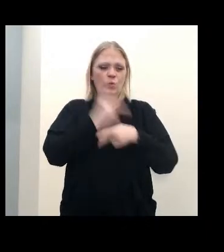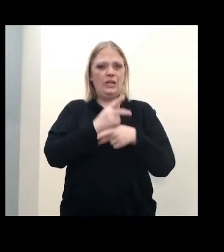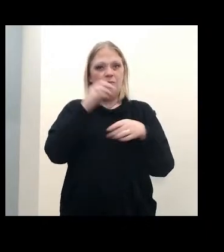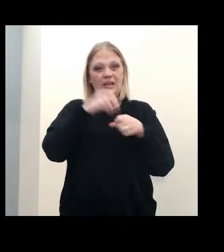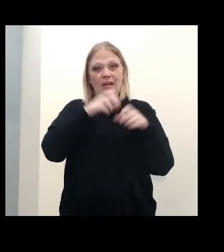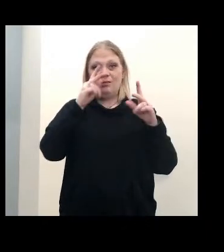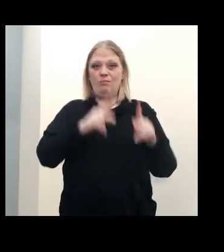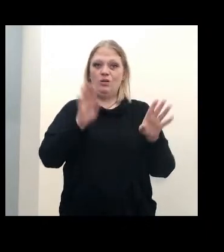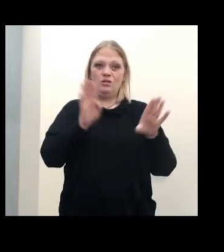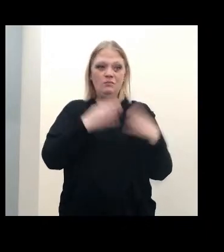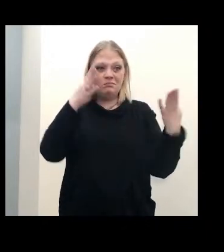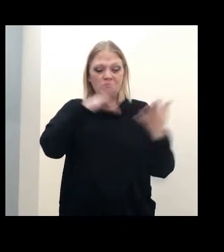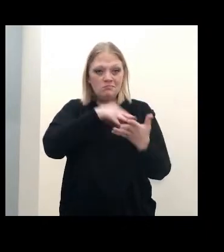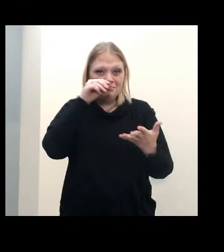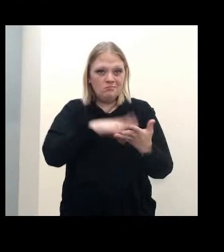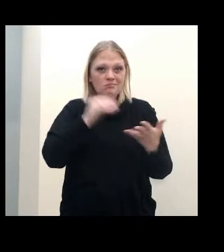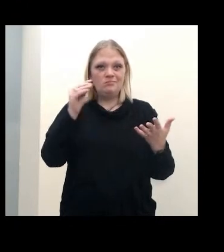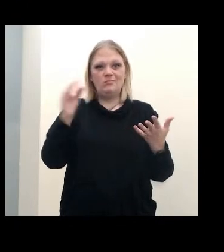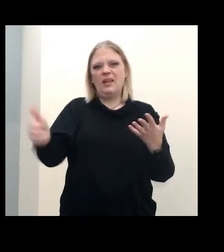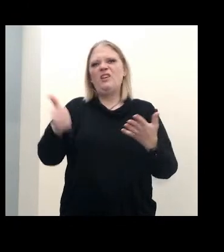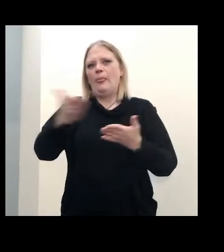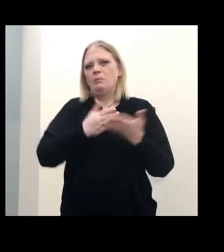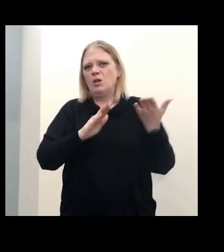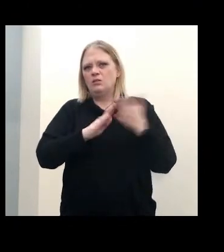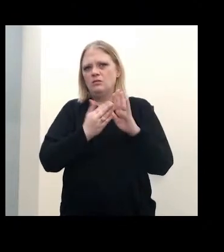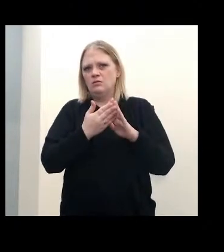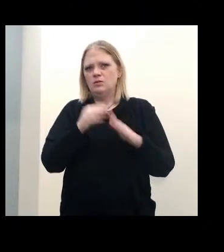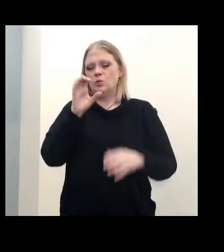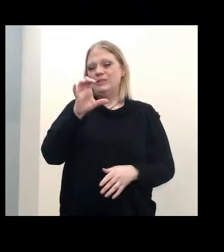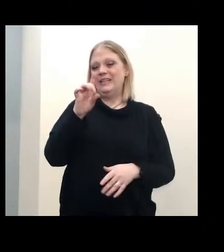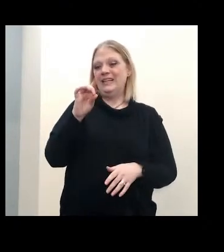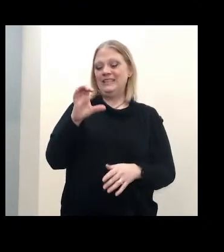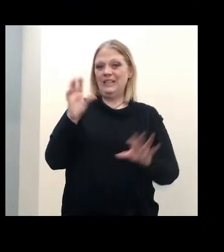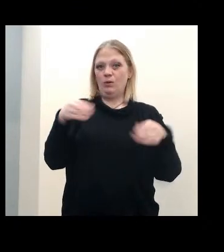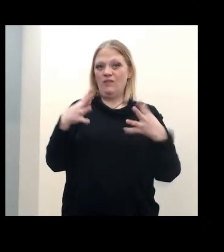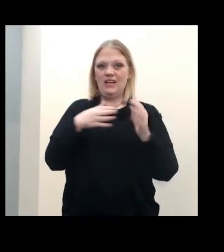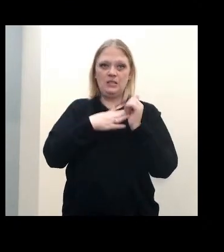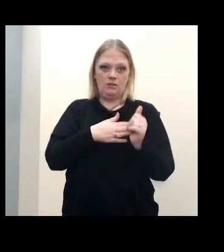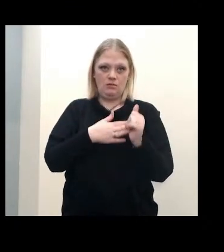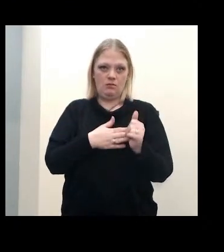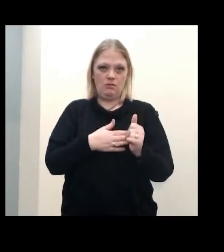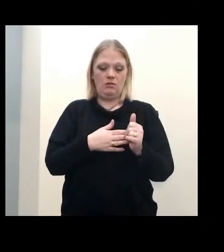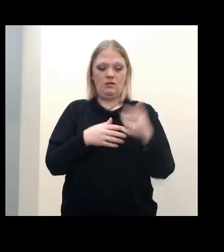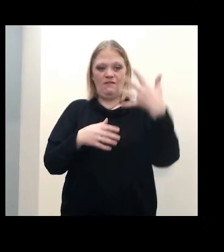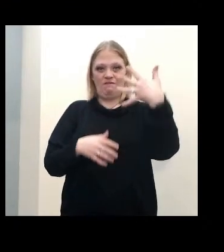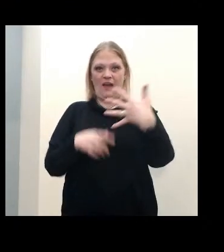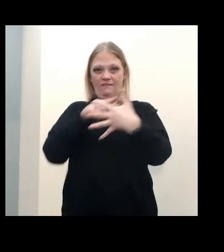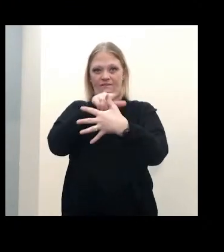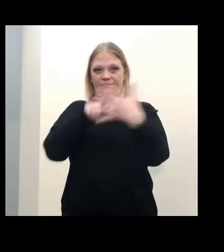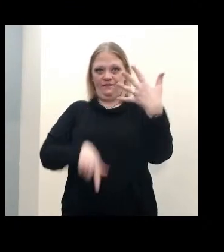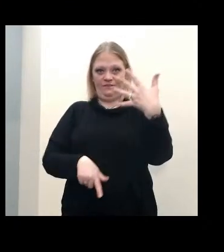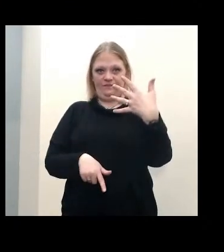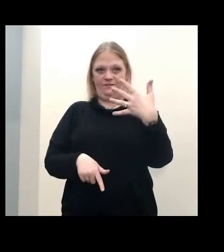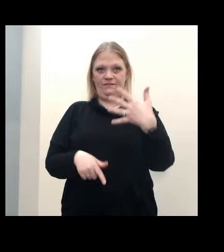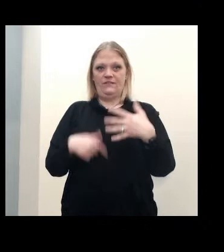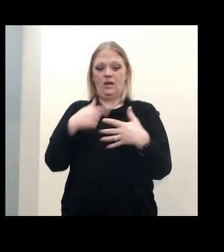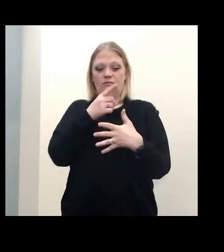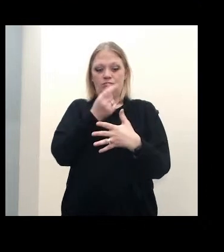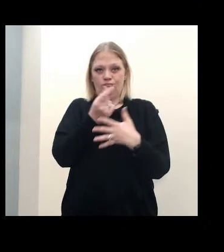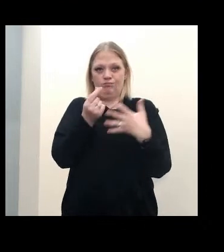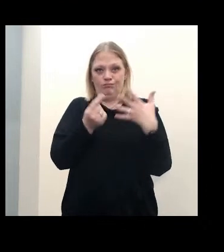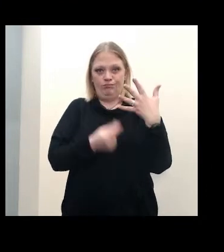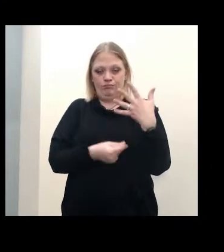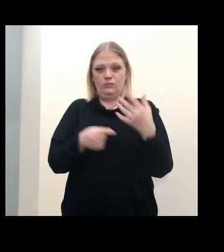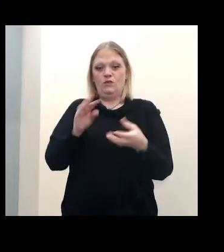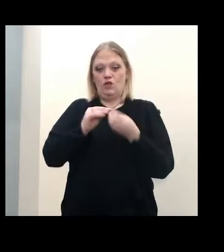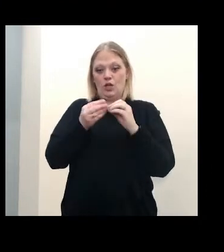also other parts of the community. And CDC provides guidance, 5 steps of what we need to do to bring